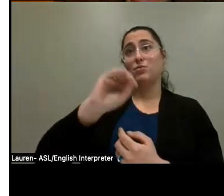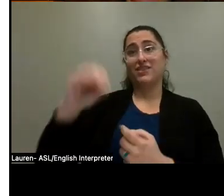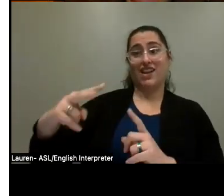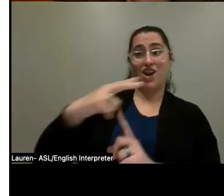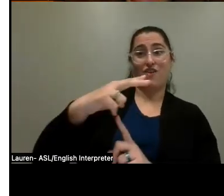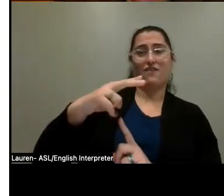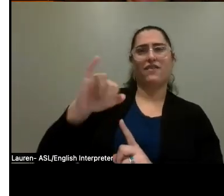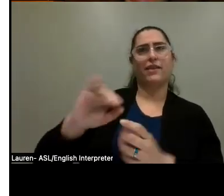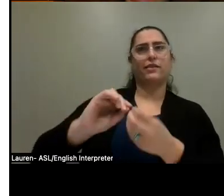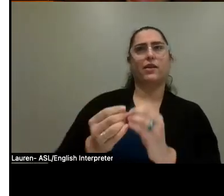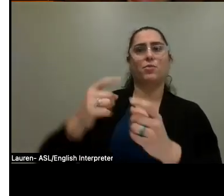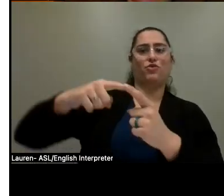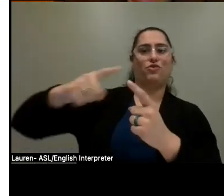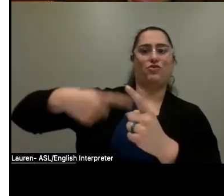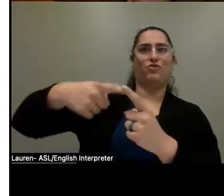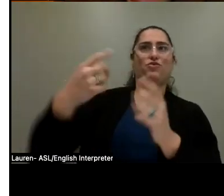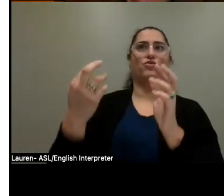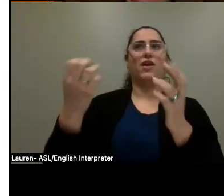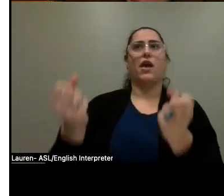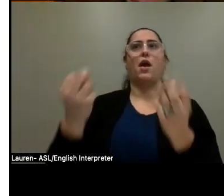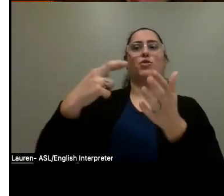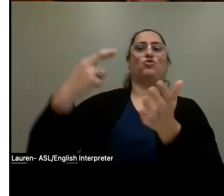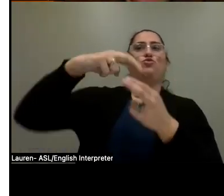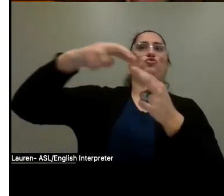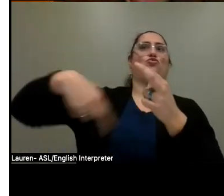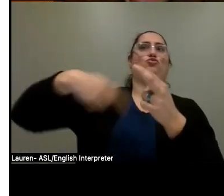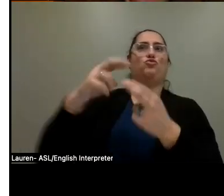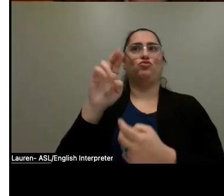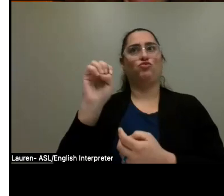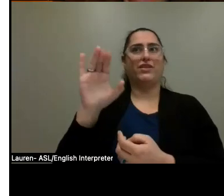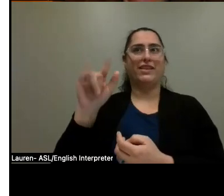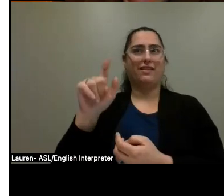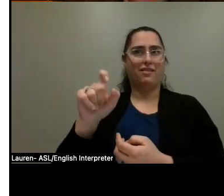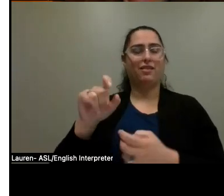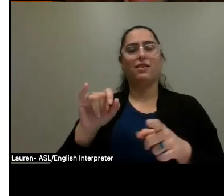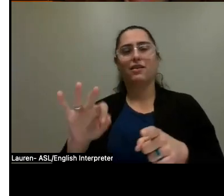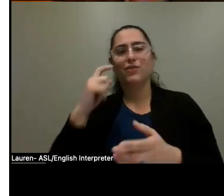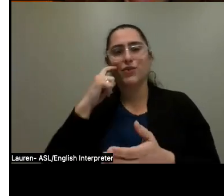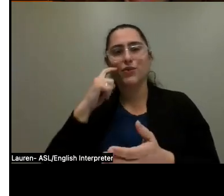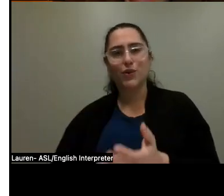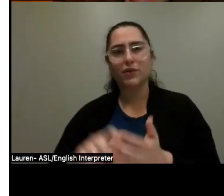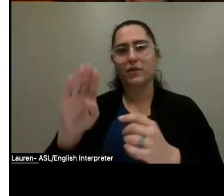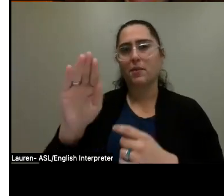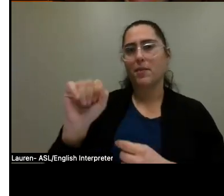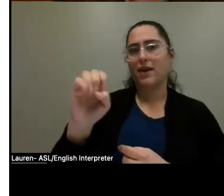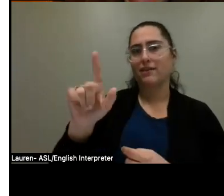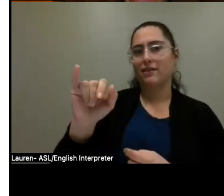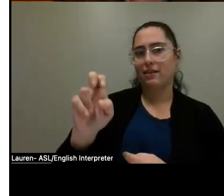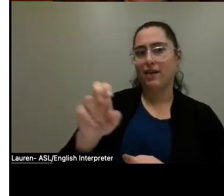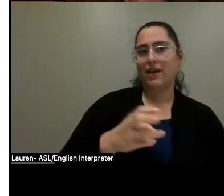one recycle and 3 recycle being a baseline, so this 3.6% and 16% success